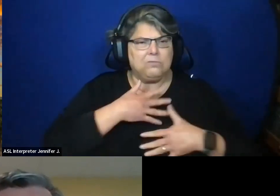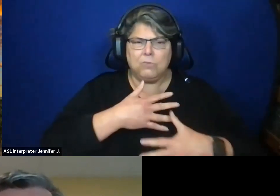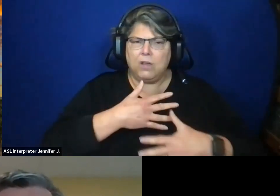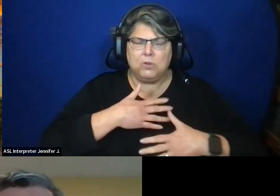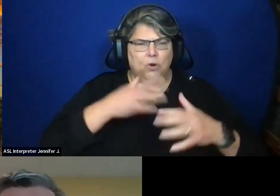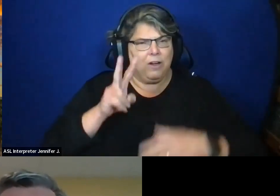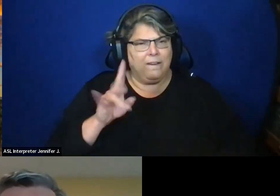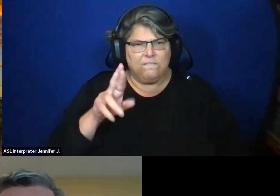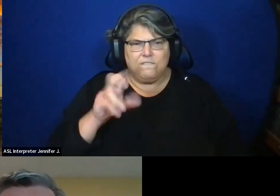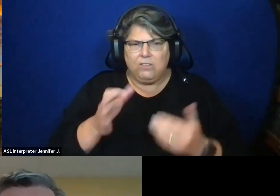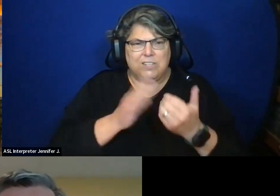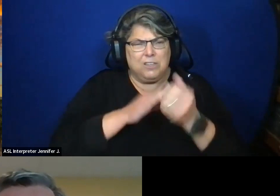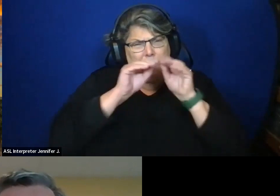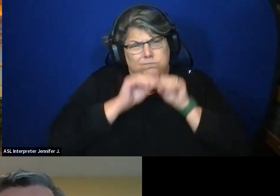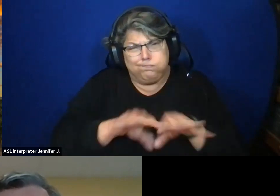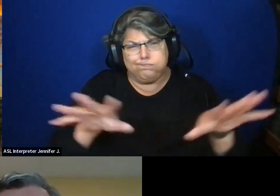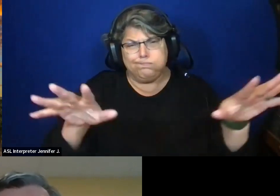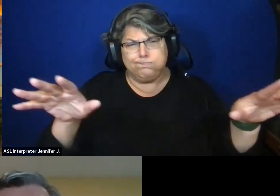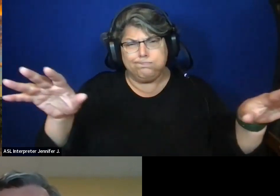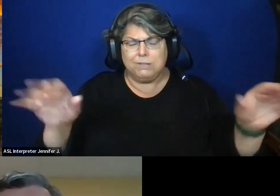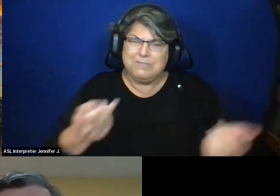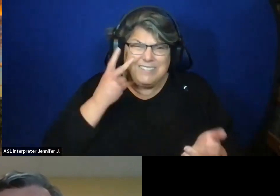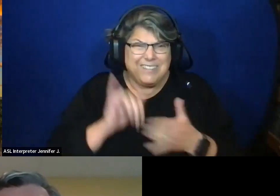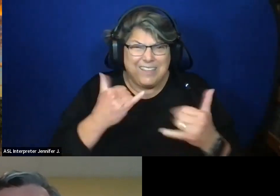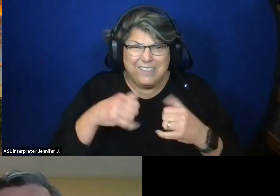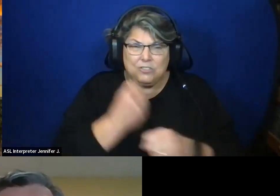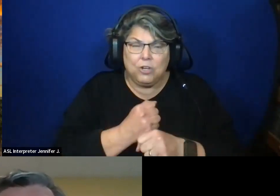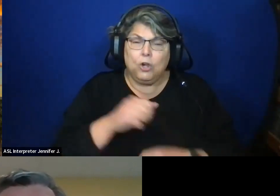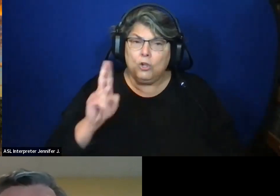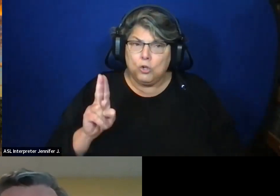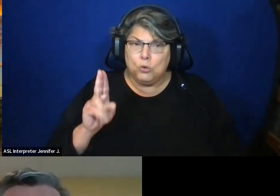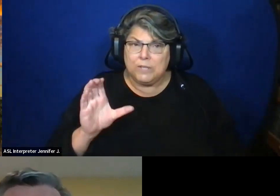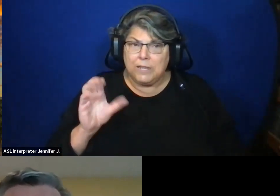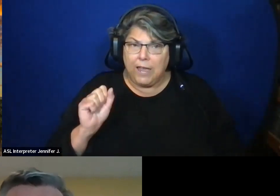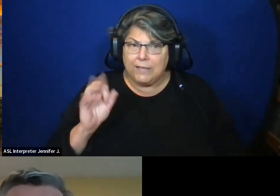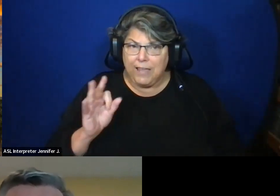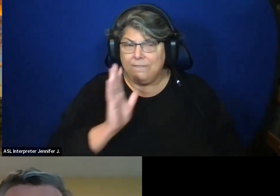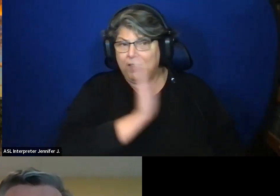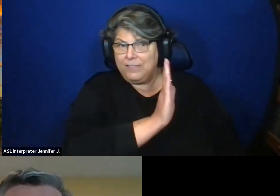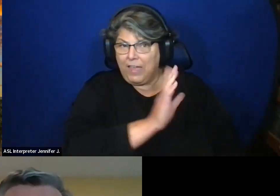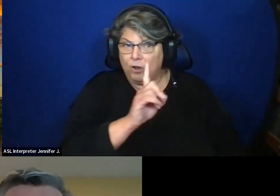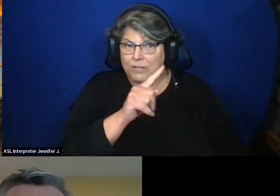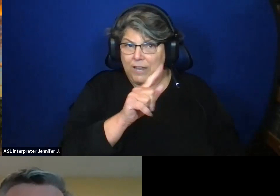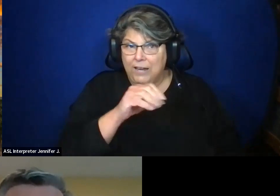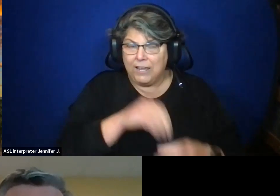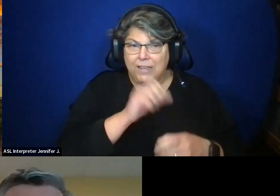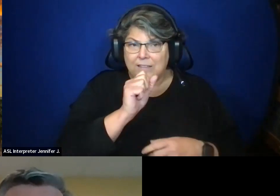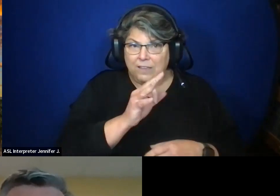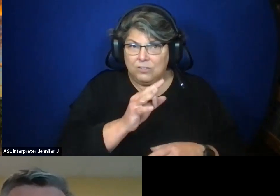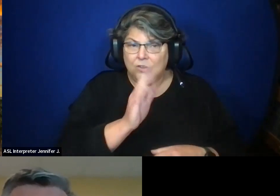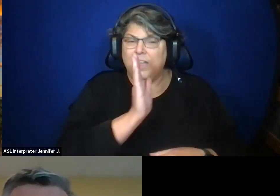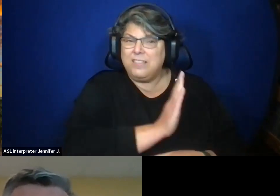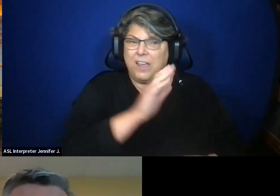viruses. We're seeing that this year. If you look at UCSS data, parainfluenza in San Francisco is even higher than